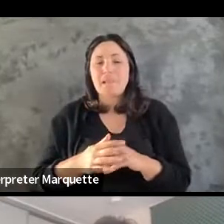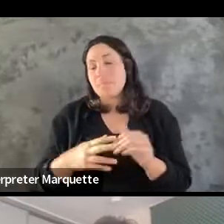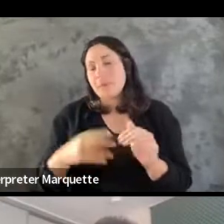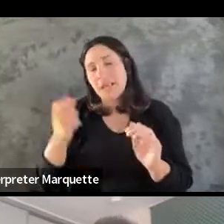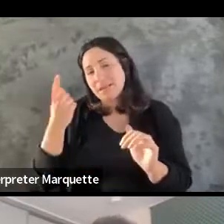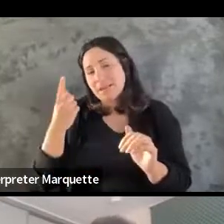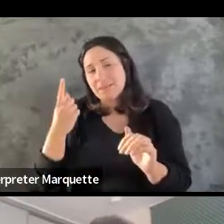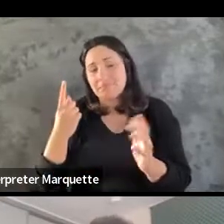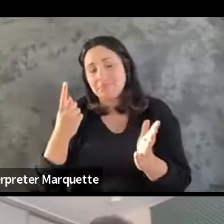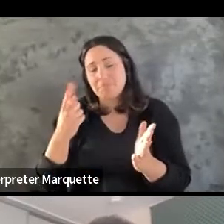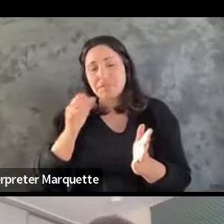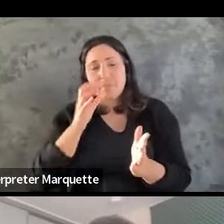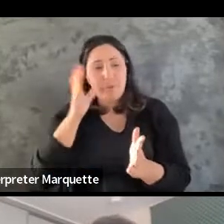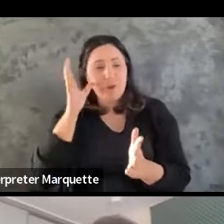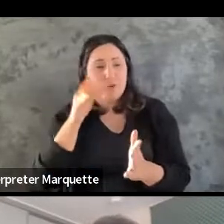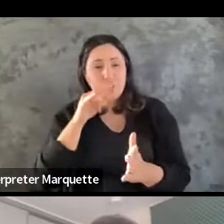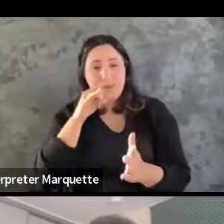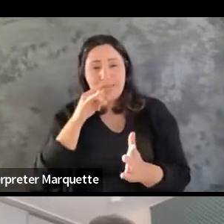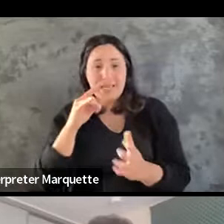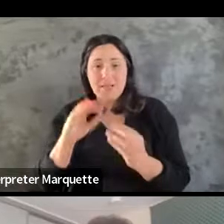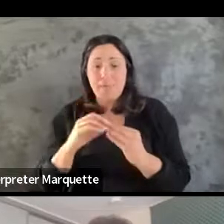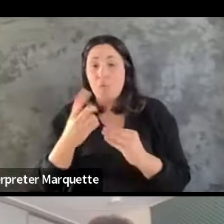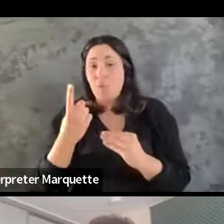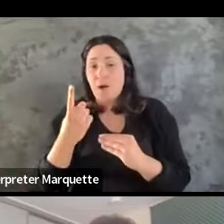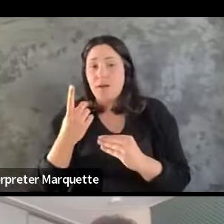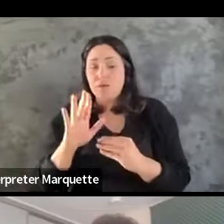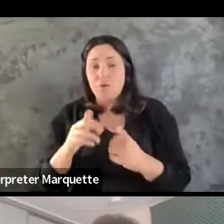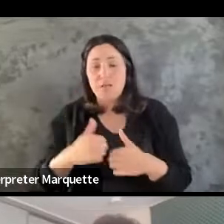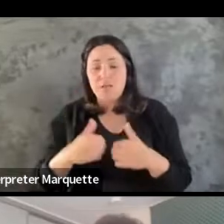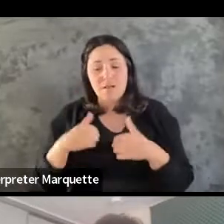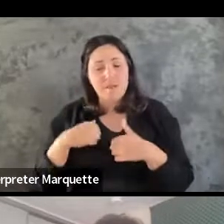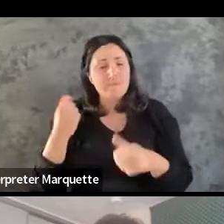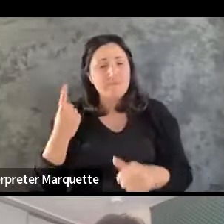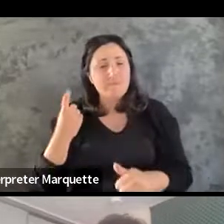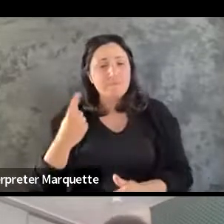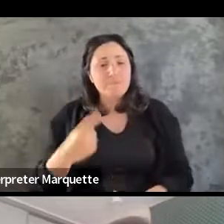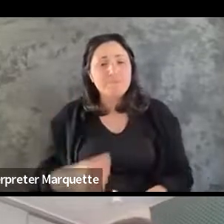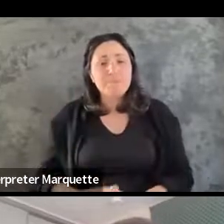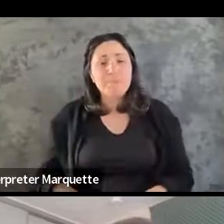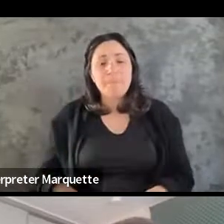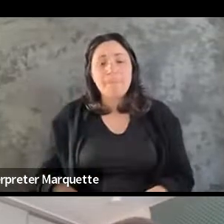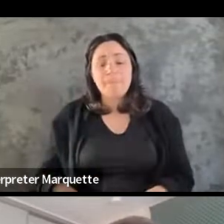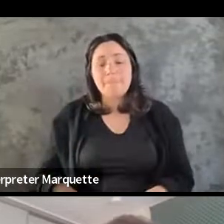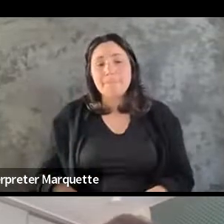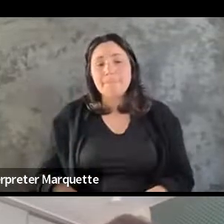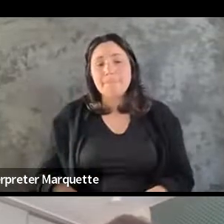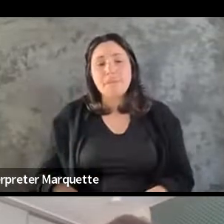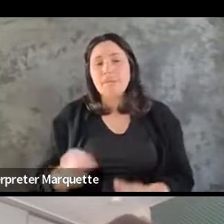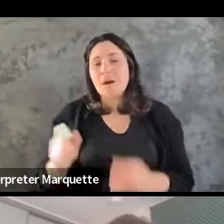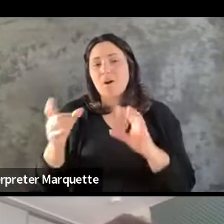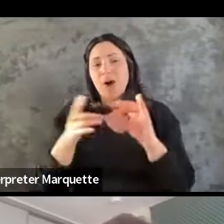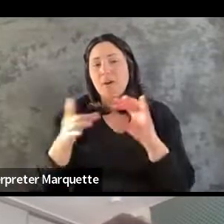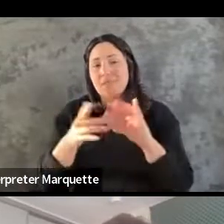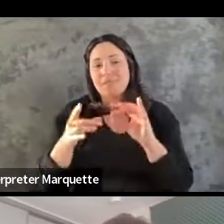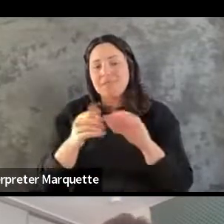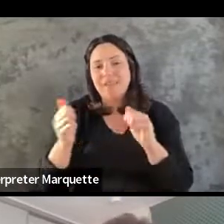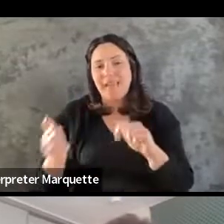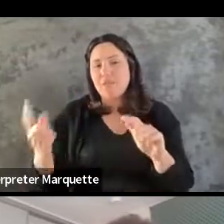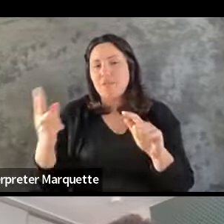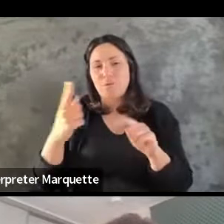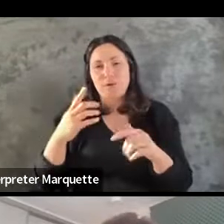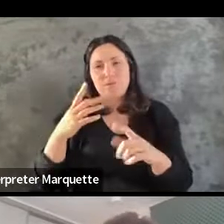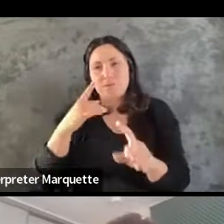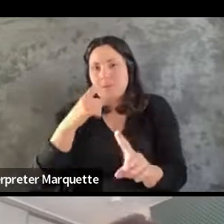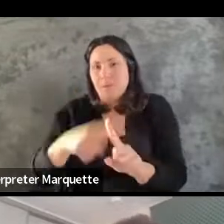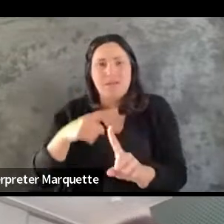As a parent, your kid is number one in your life. I understand that part. The comments were universally really positive. I really appreciate